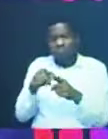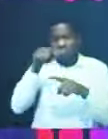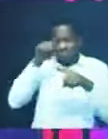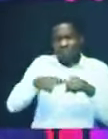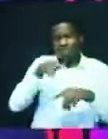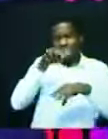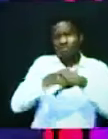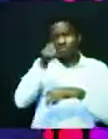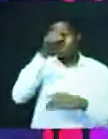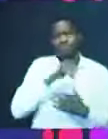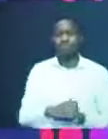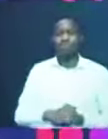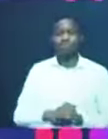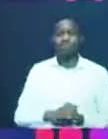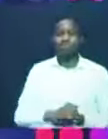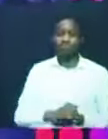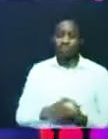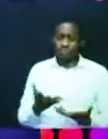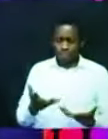potential the word of God